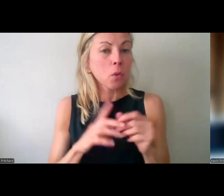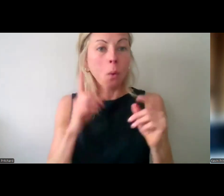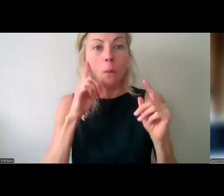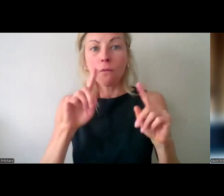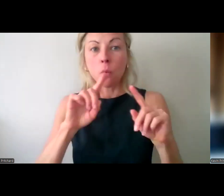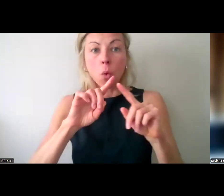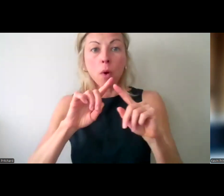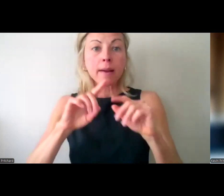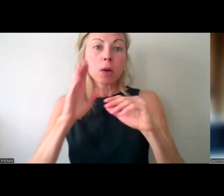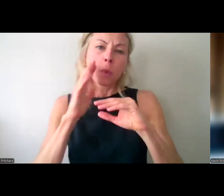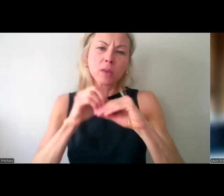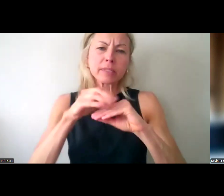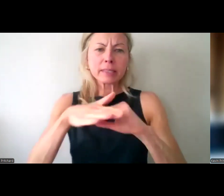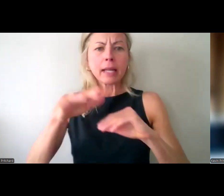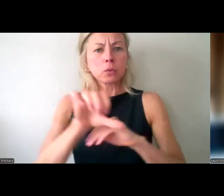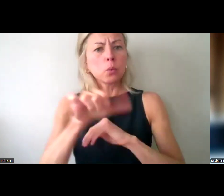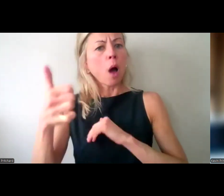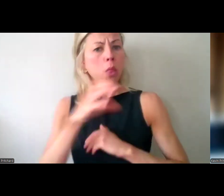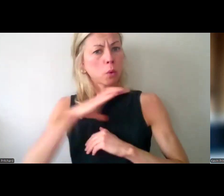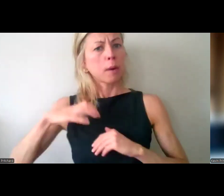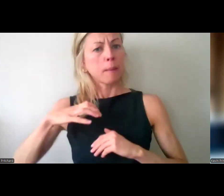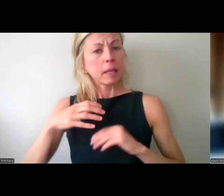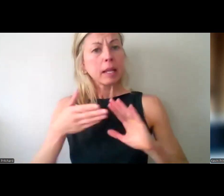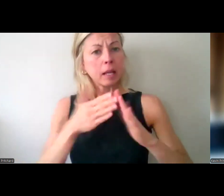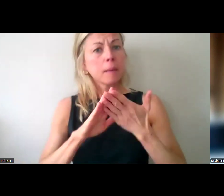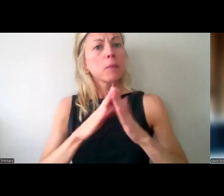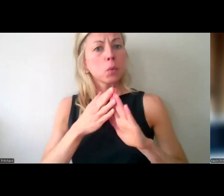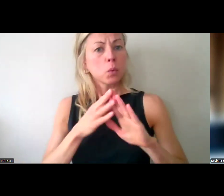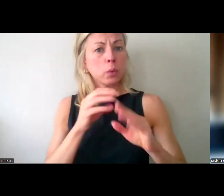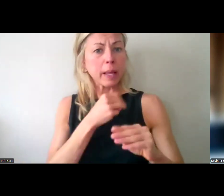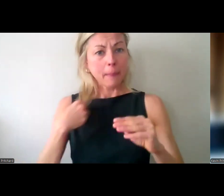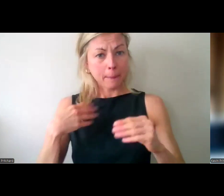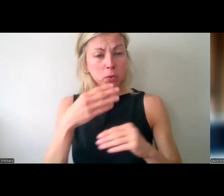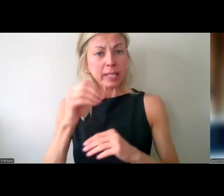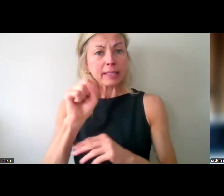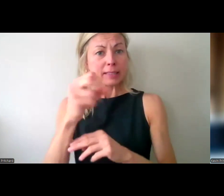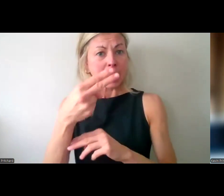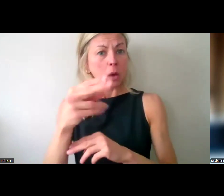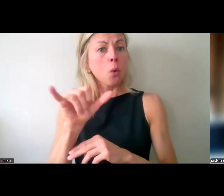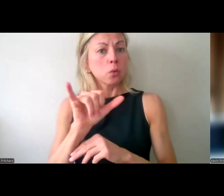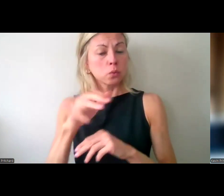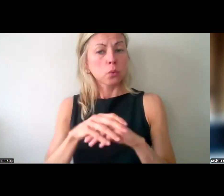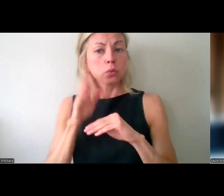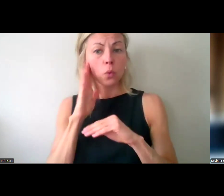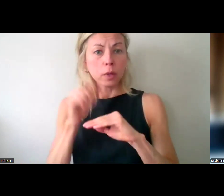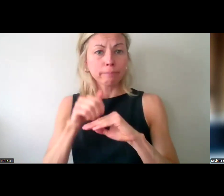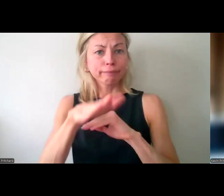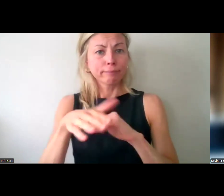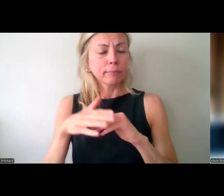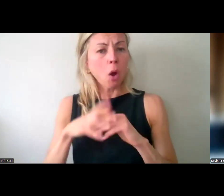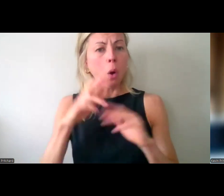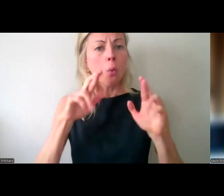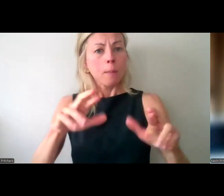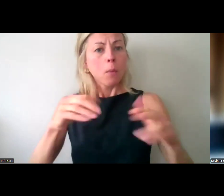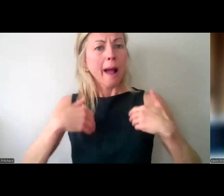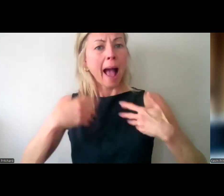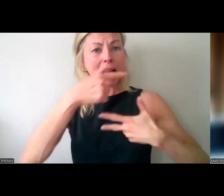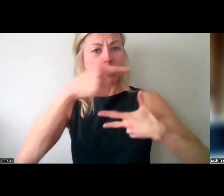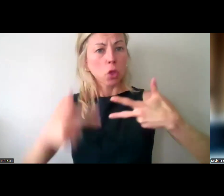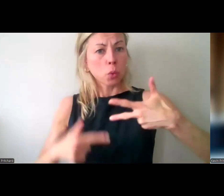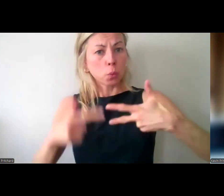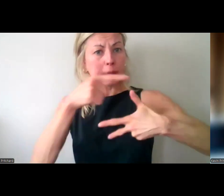hopefully CDA is able to share it with MPA stakeholders as well. The report has 3